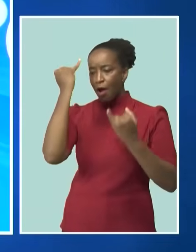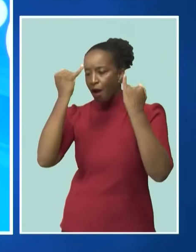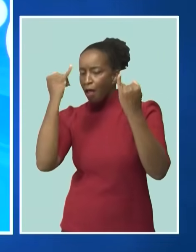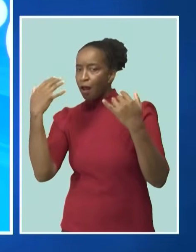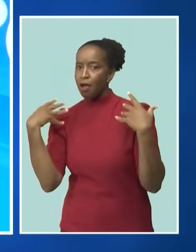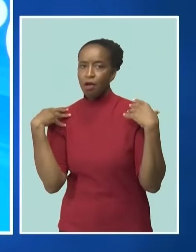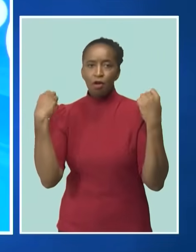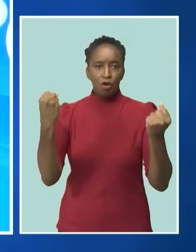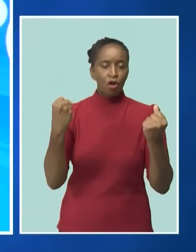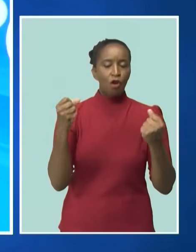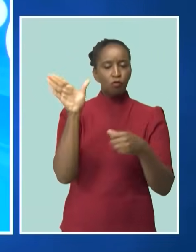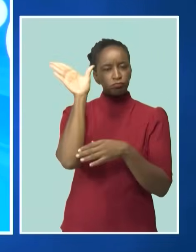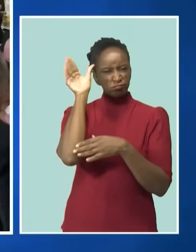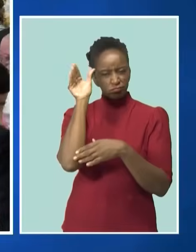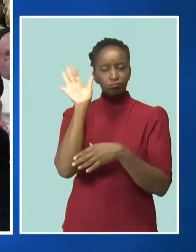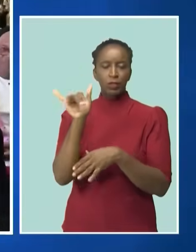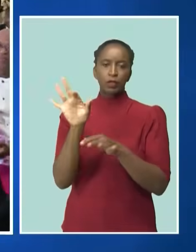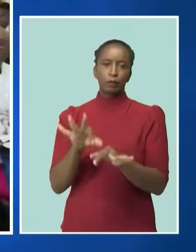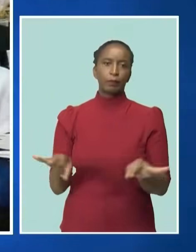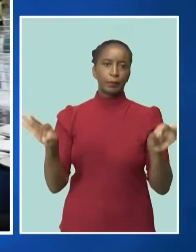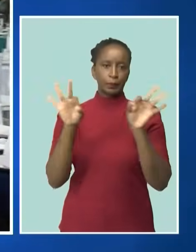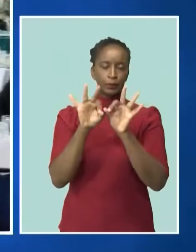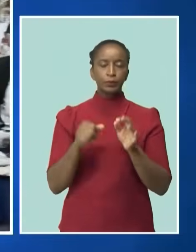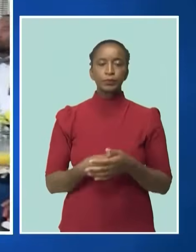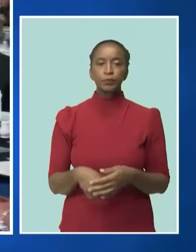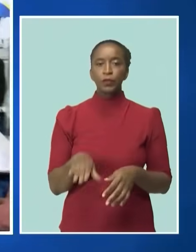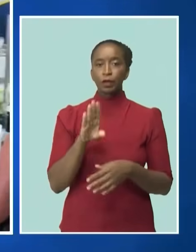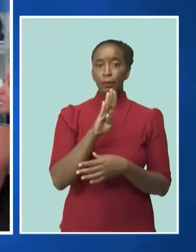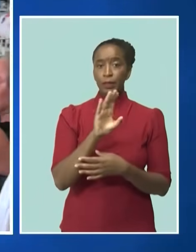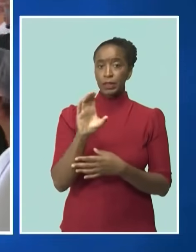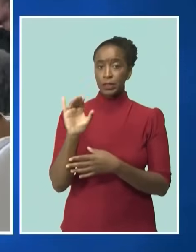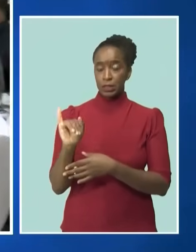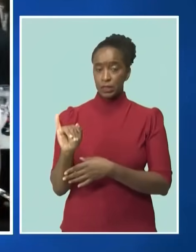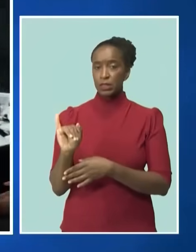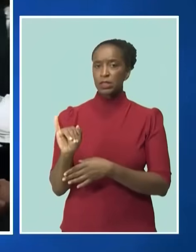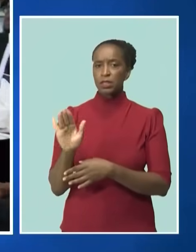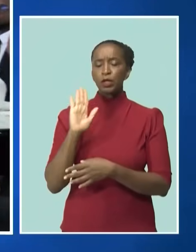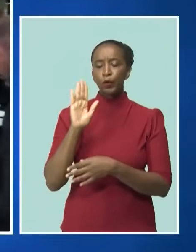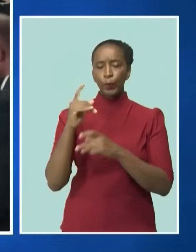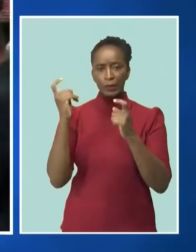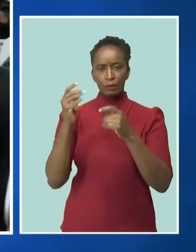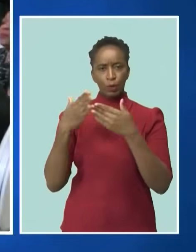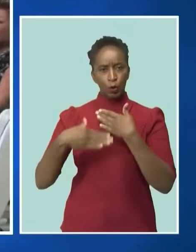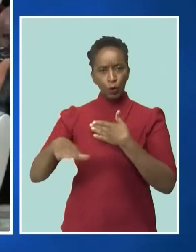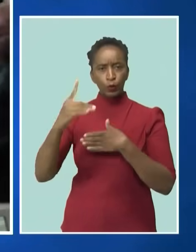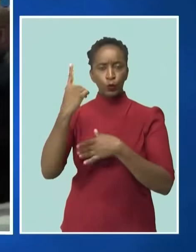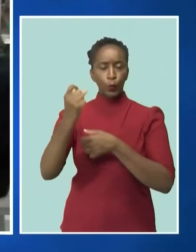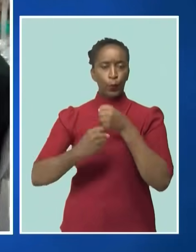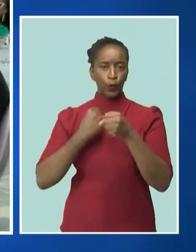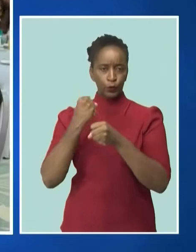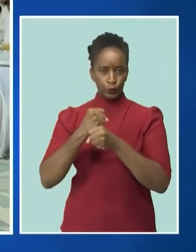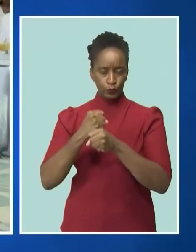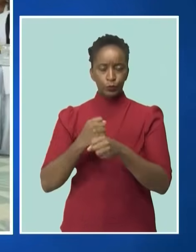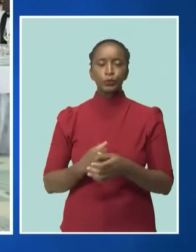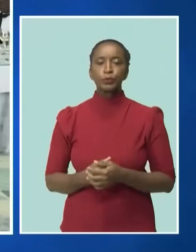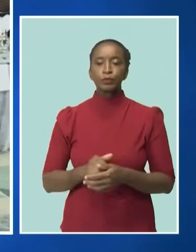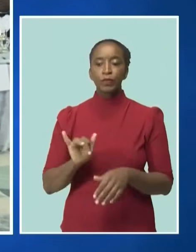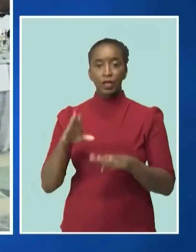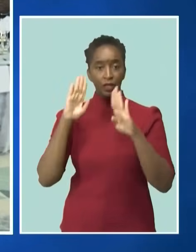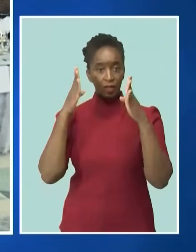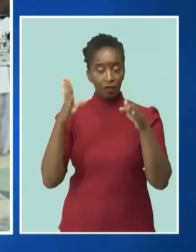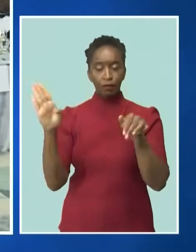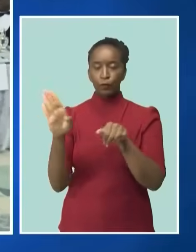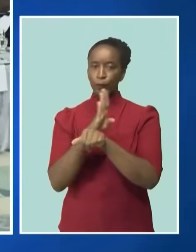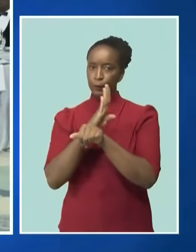their dedication matter. The BCCI's year-long celebration will continue to spotlight the role of business in